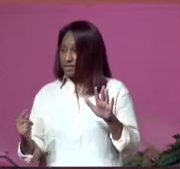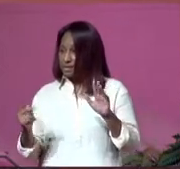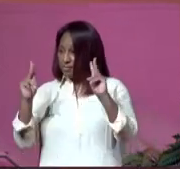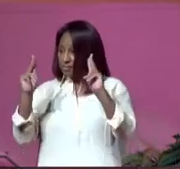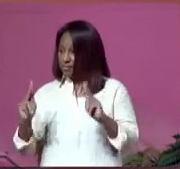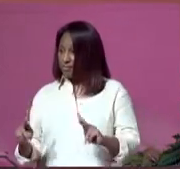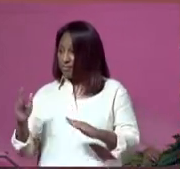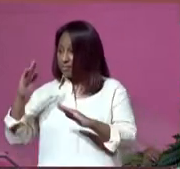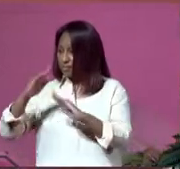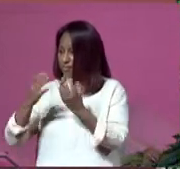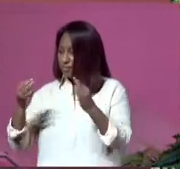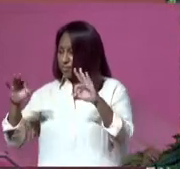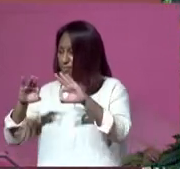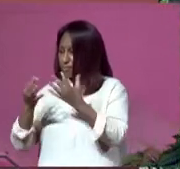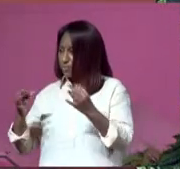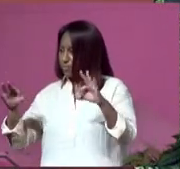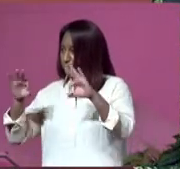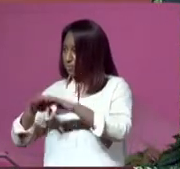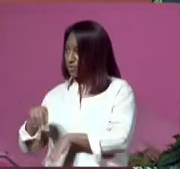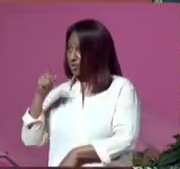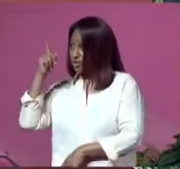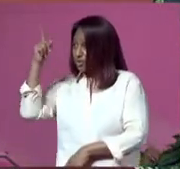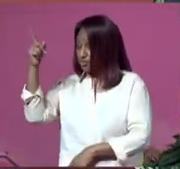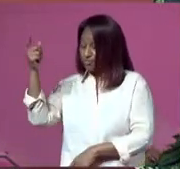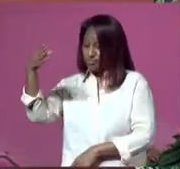when it comes to value is you and me.